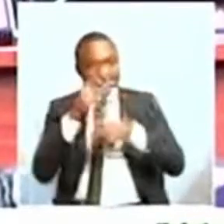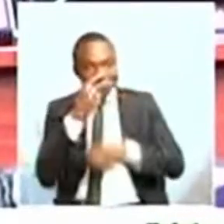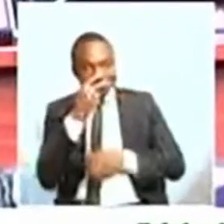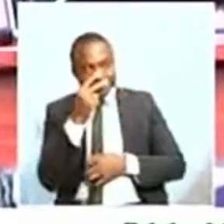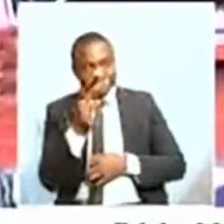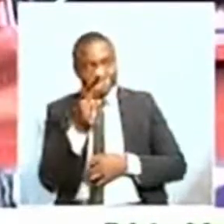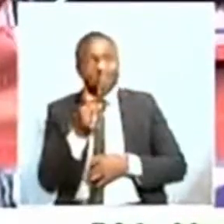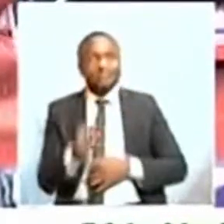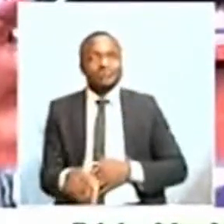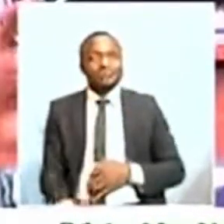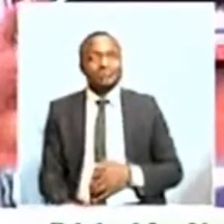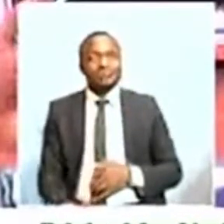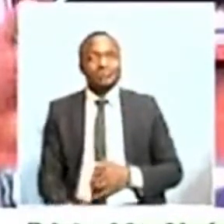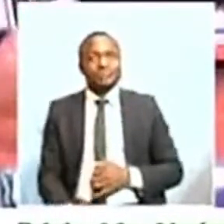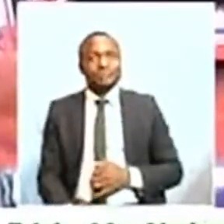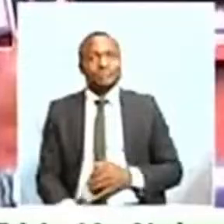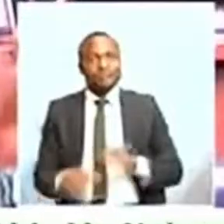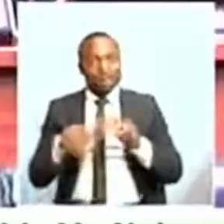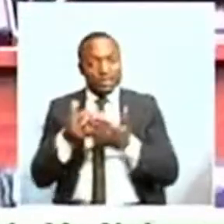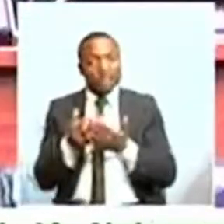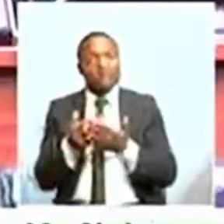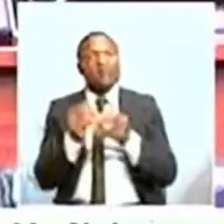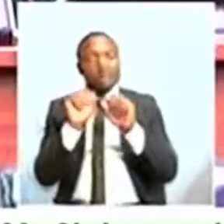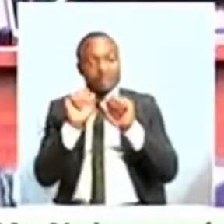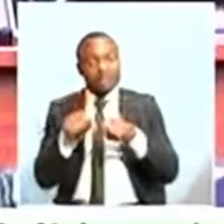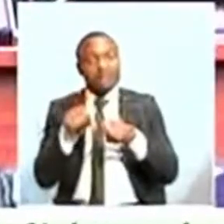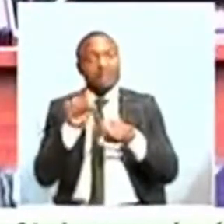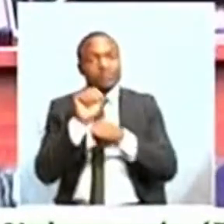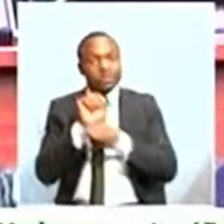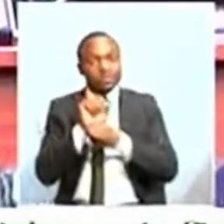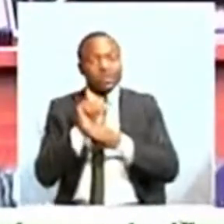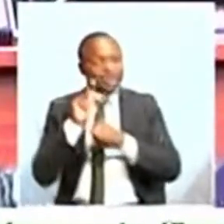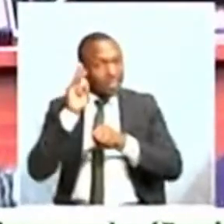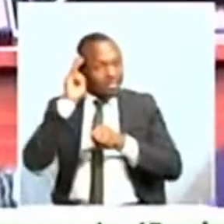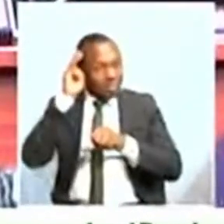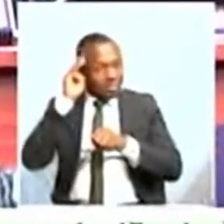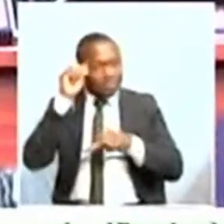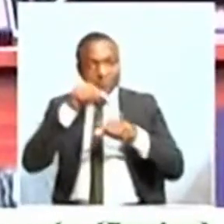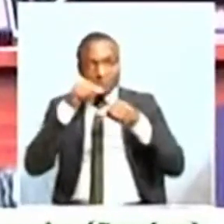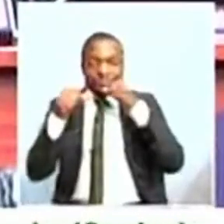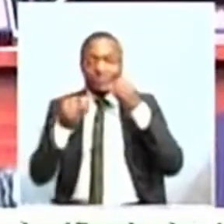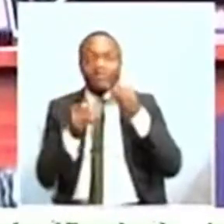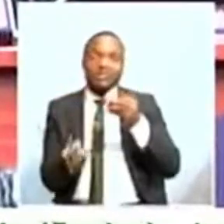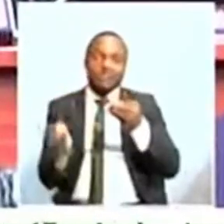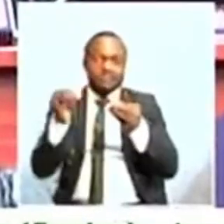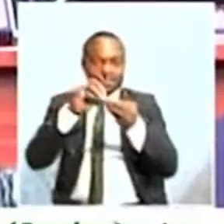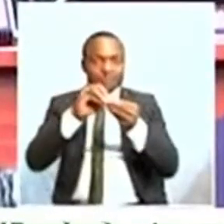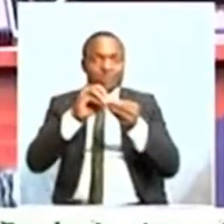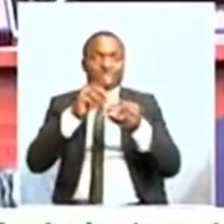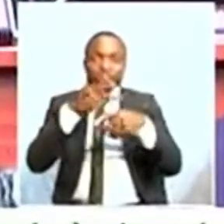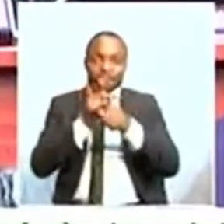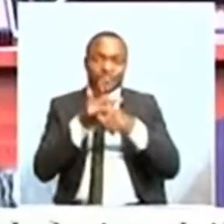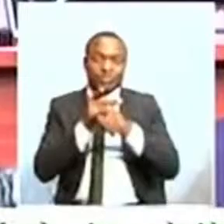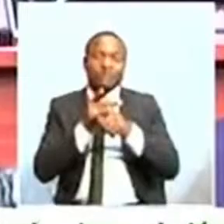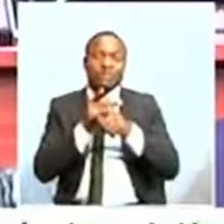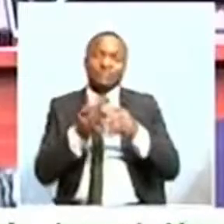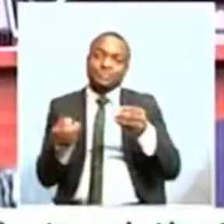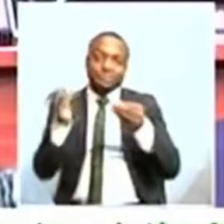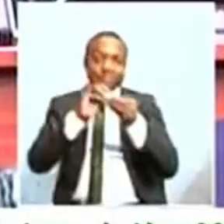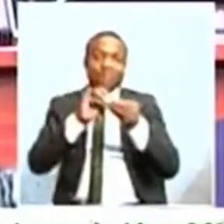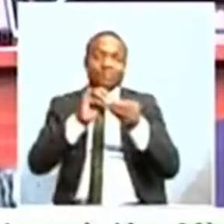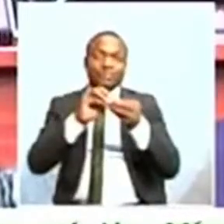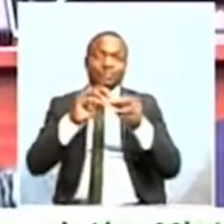see how they can work with the Minister of Agriculture to increase production, increase productivity, and